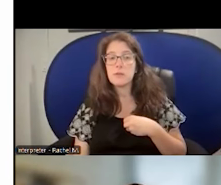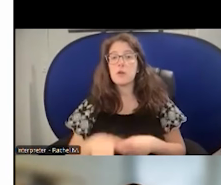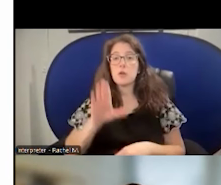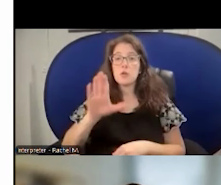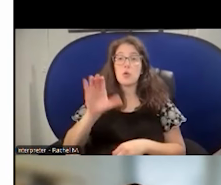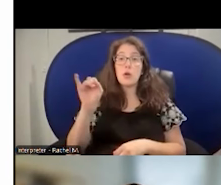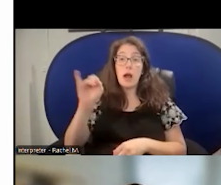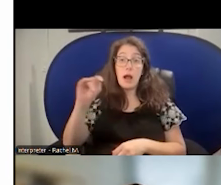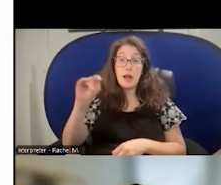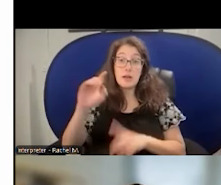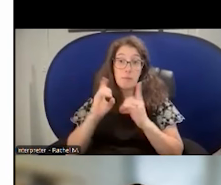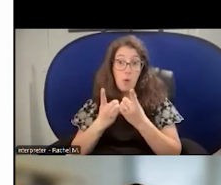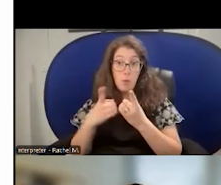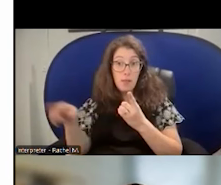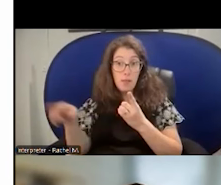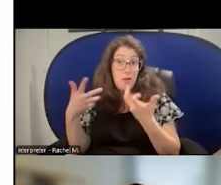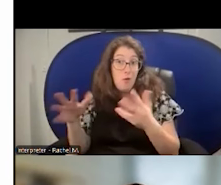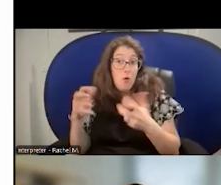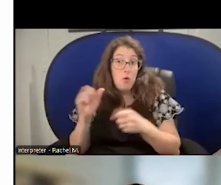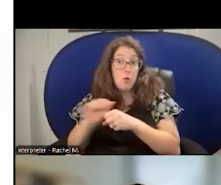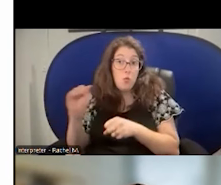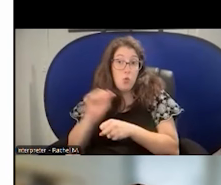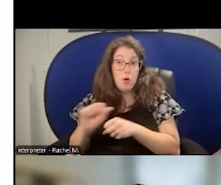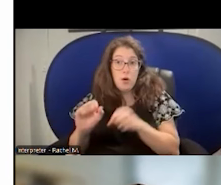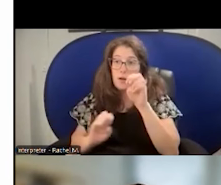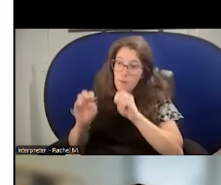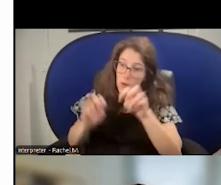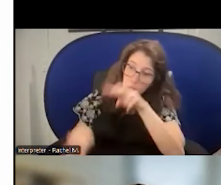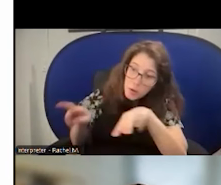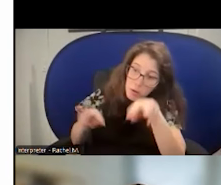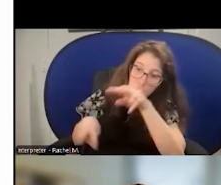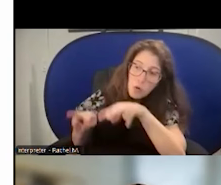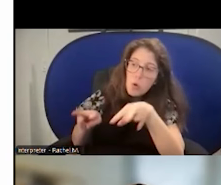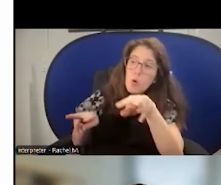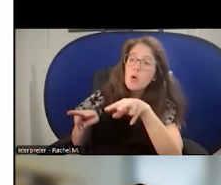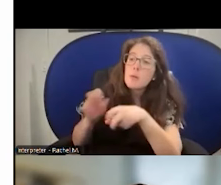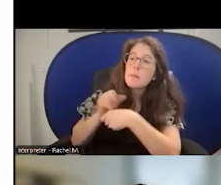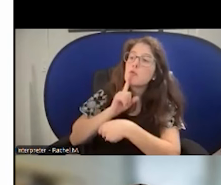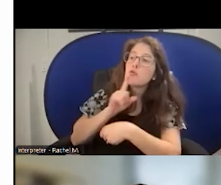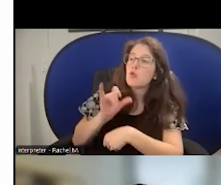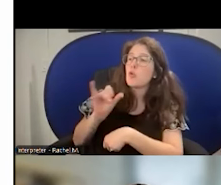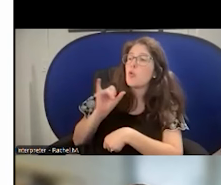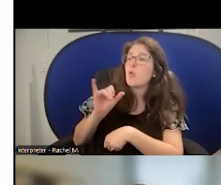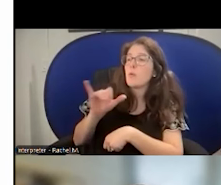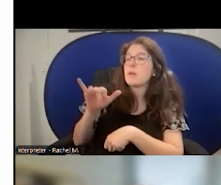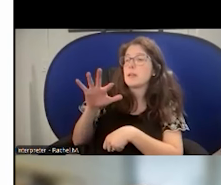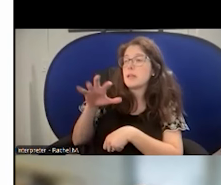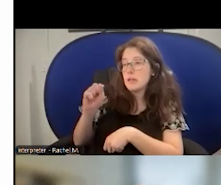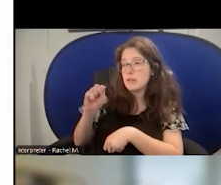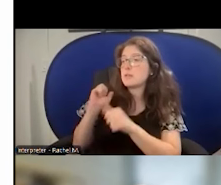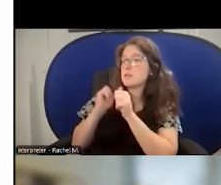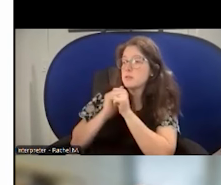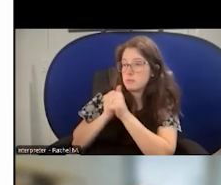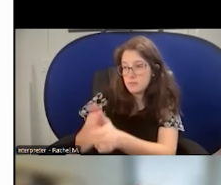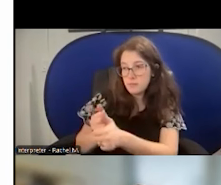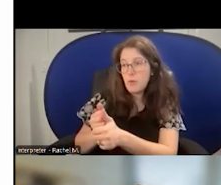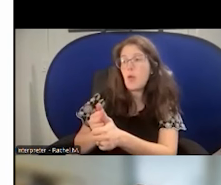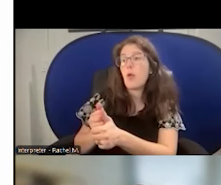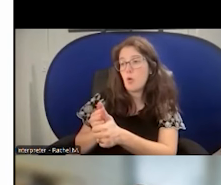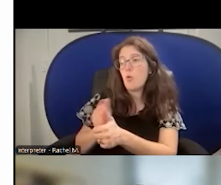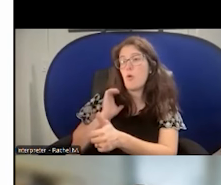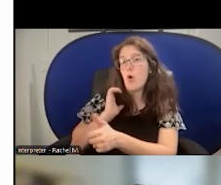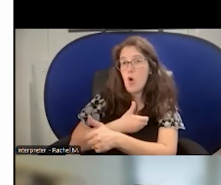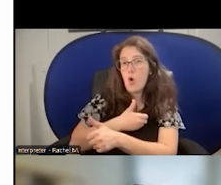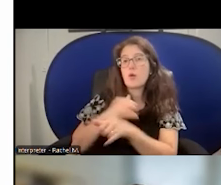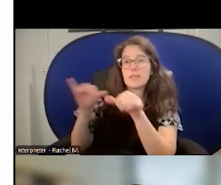others are already working on evaluating and ensuring that all of that is as compliant as possible.